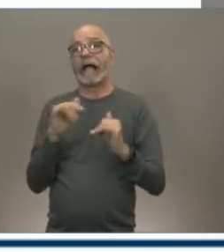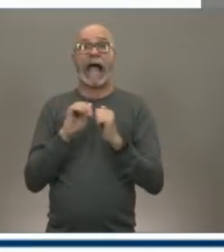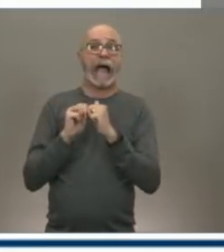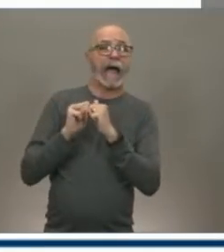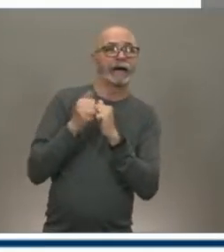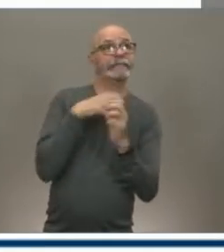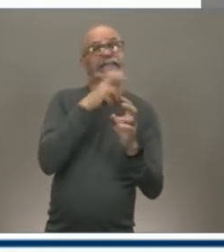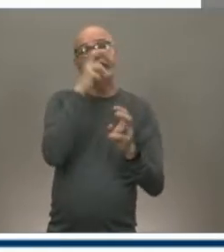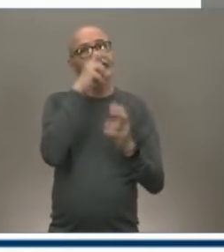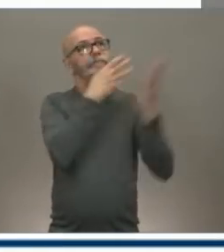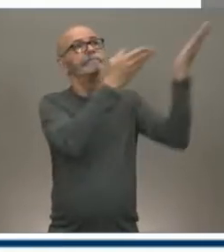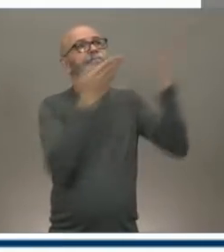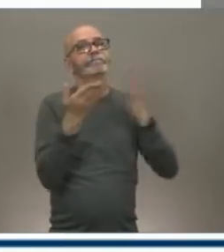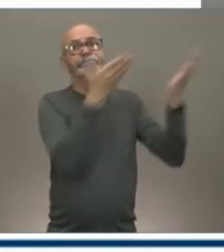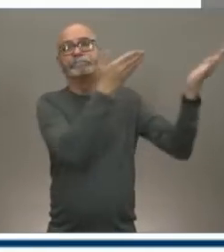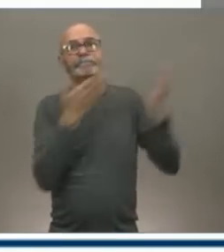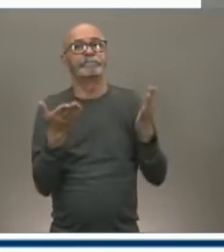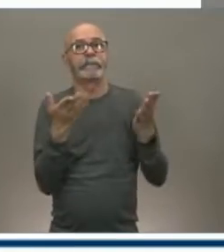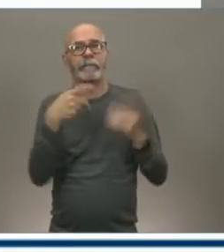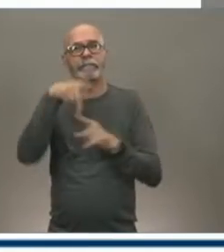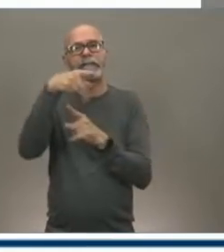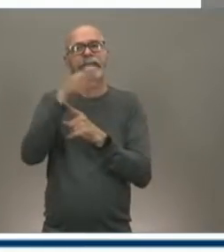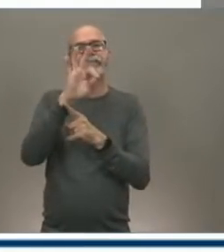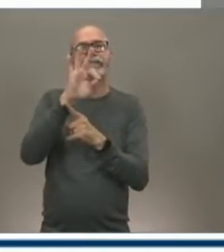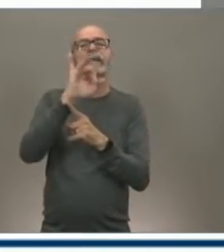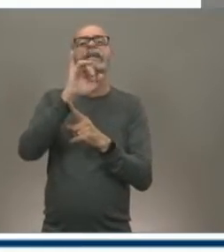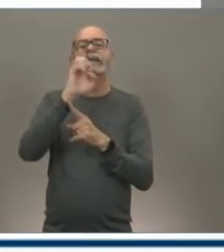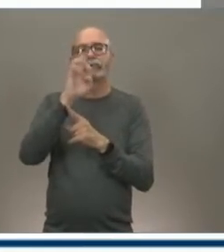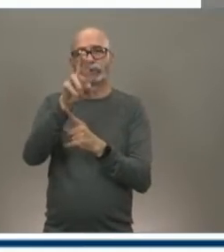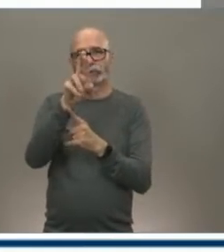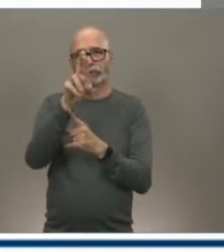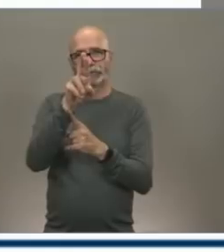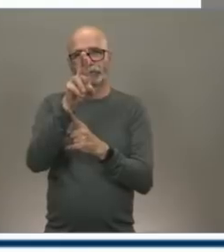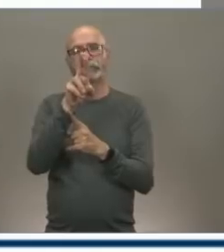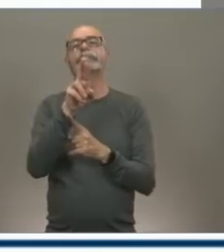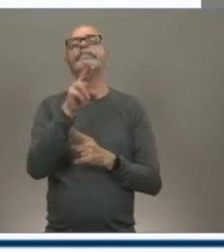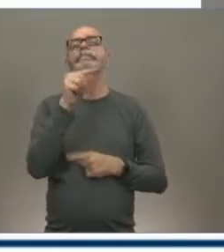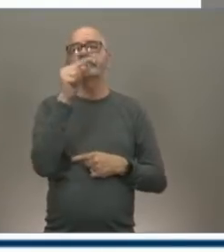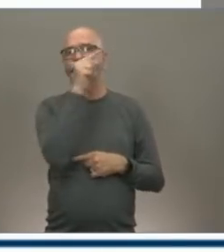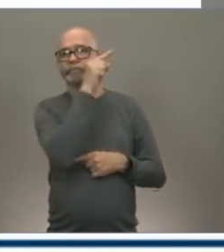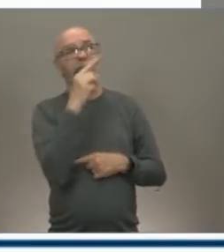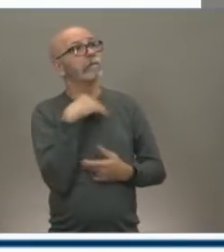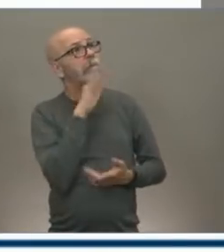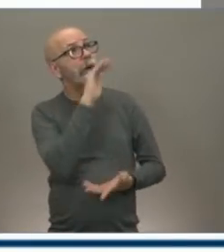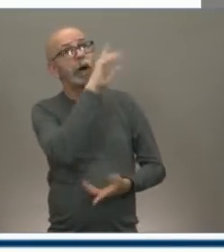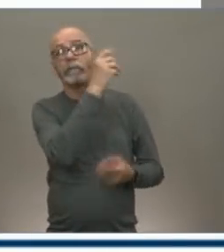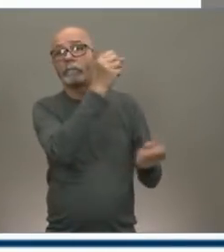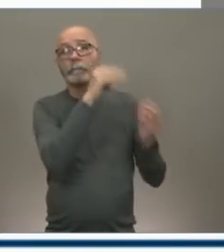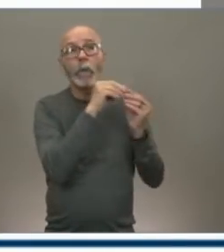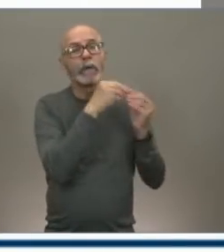for the Pfizer product become a little less, then we'll be able to start moving into